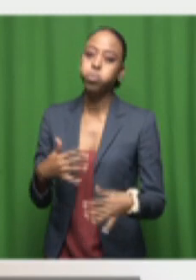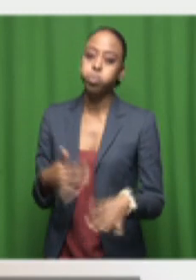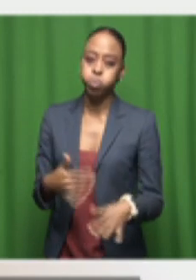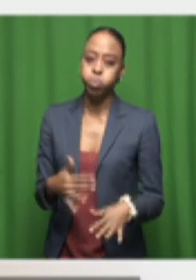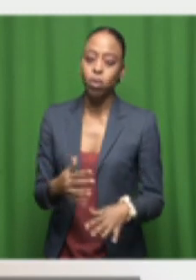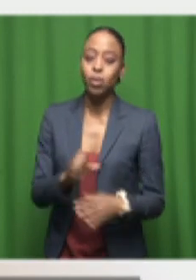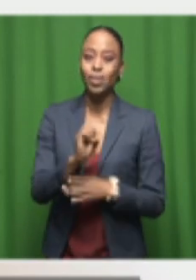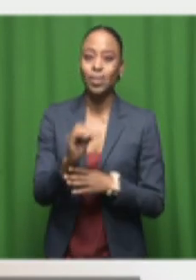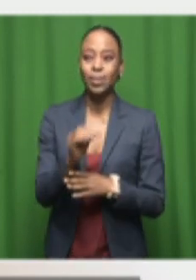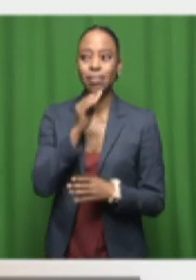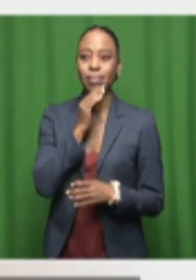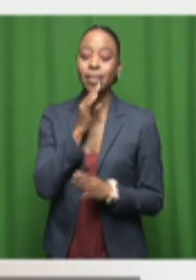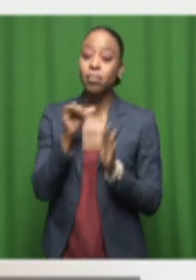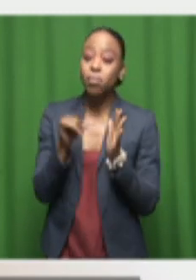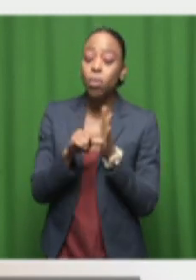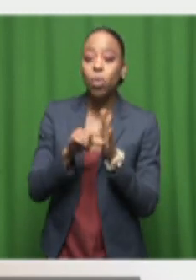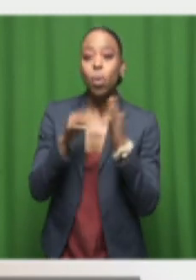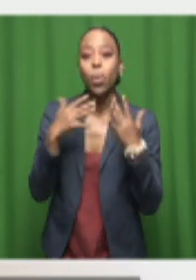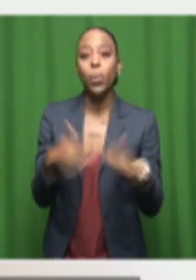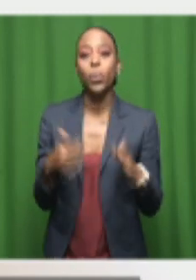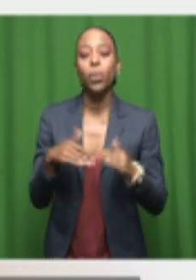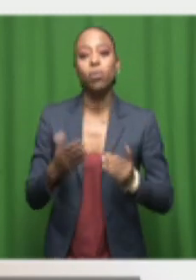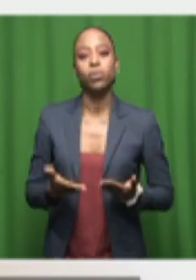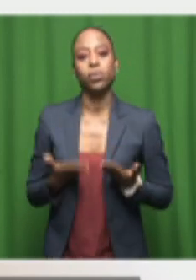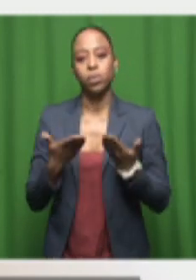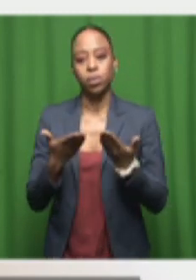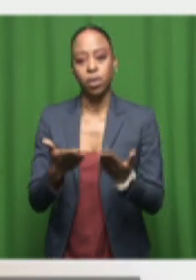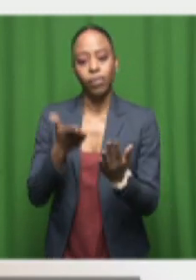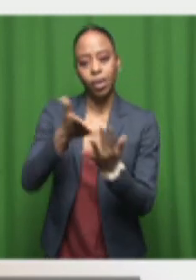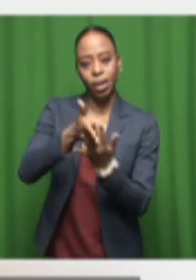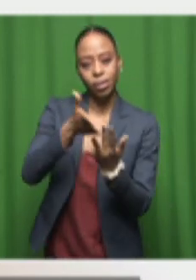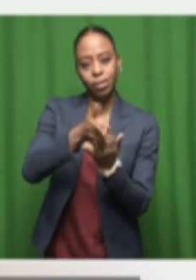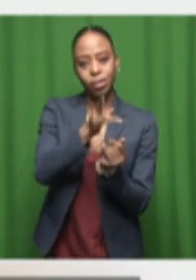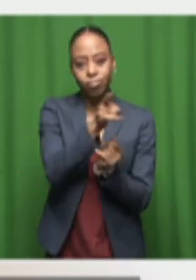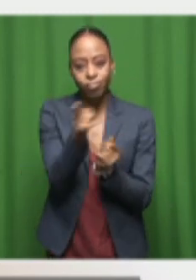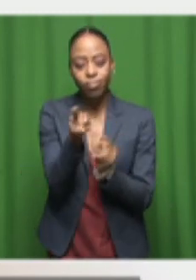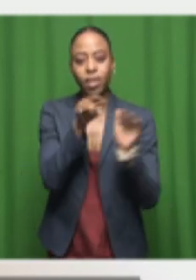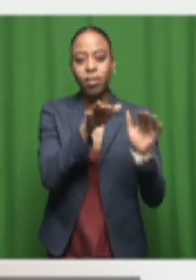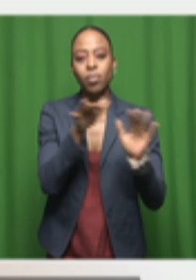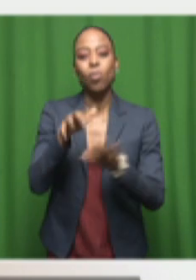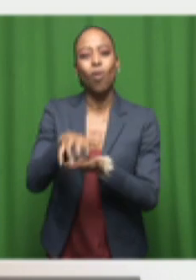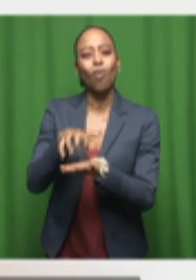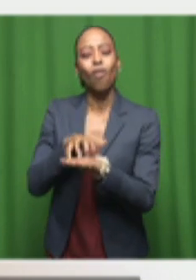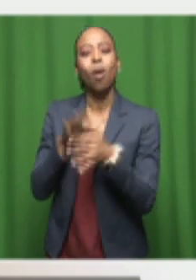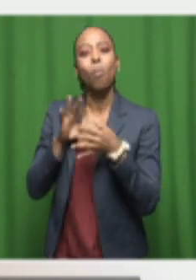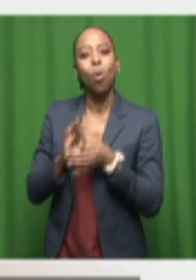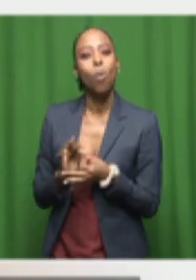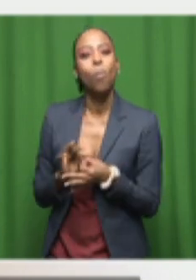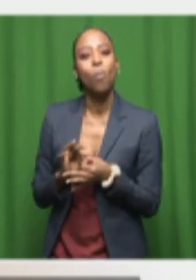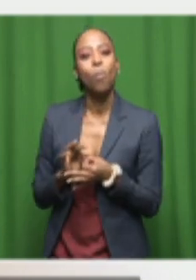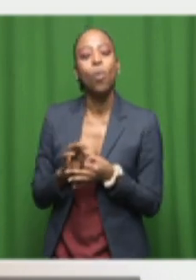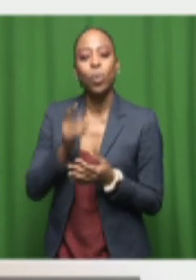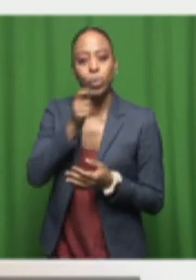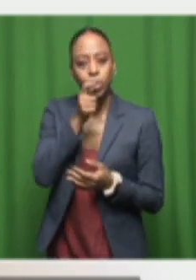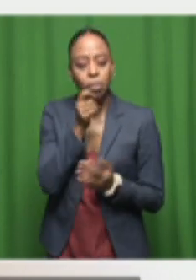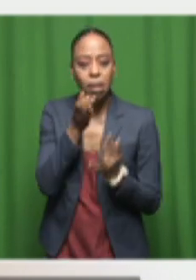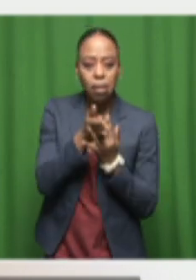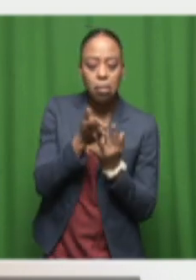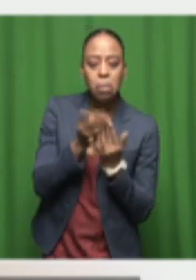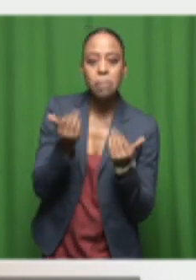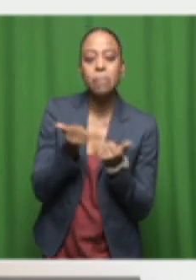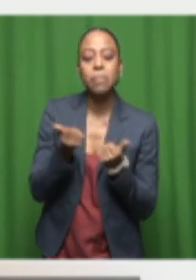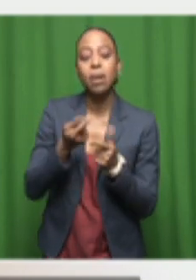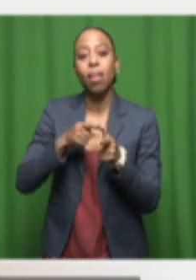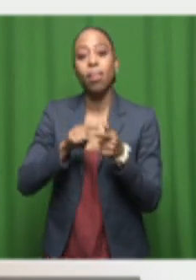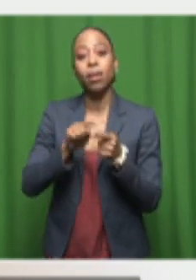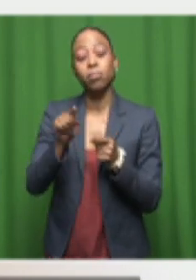And so it becomes important in terms of services, reaching those people for the government there to respond and